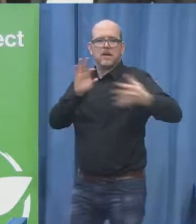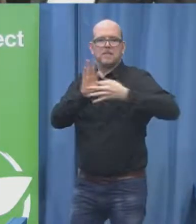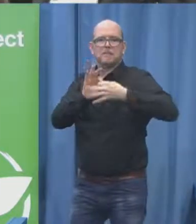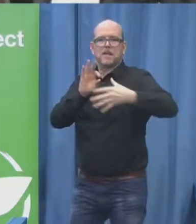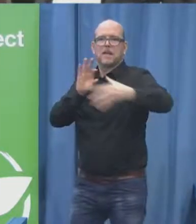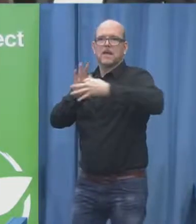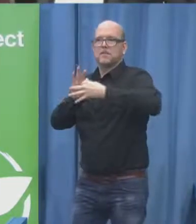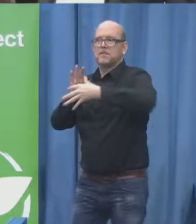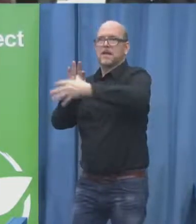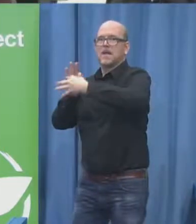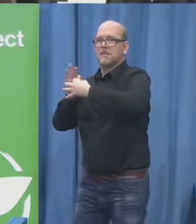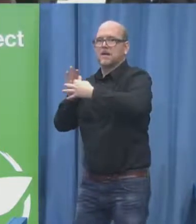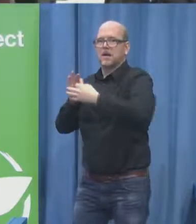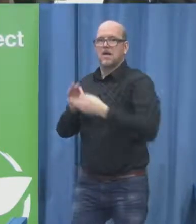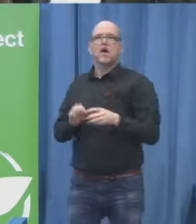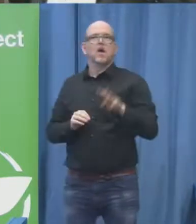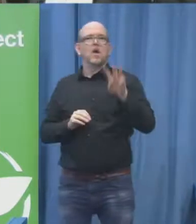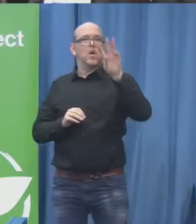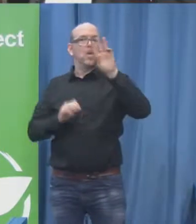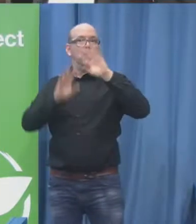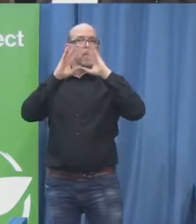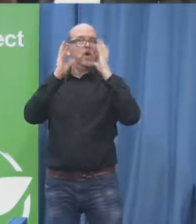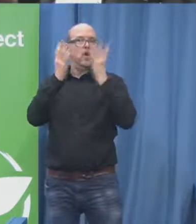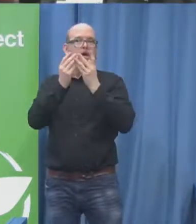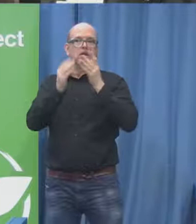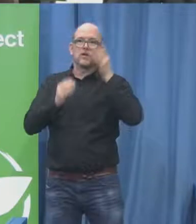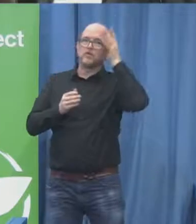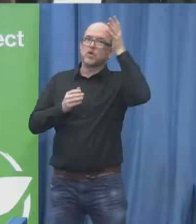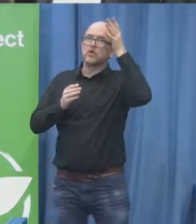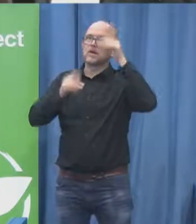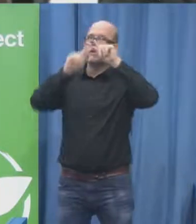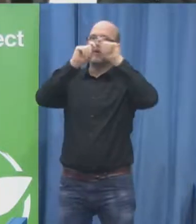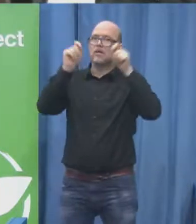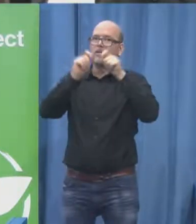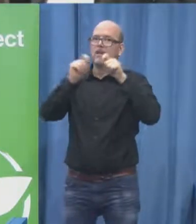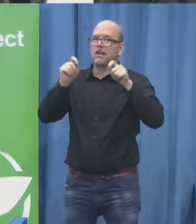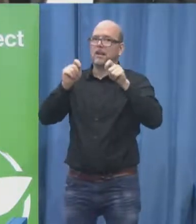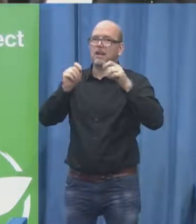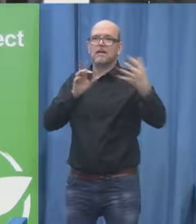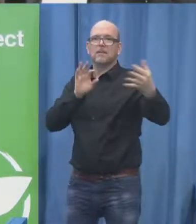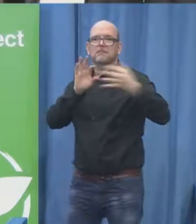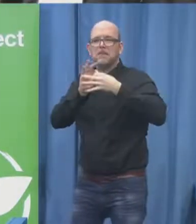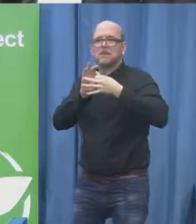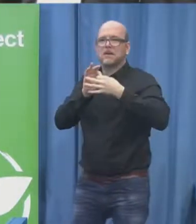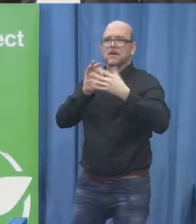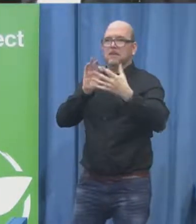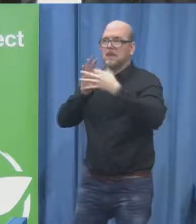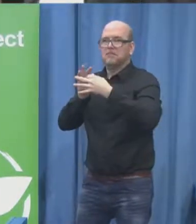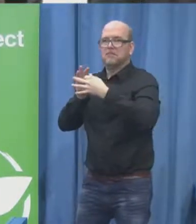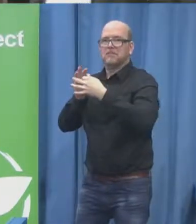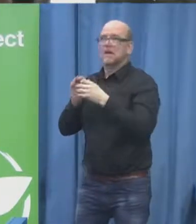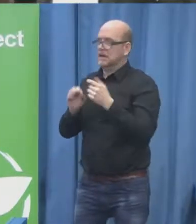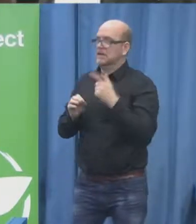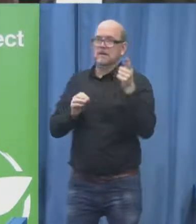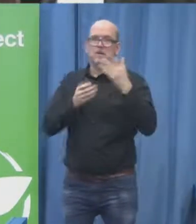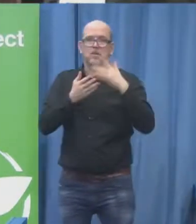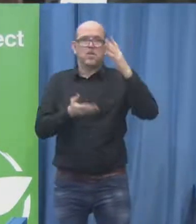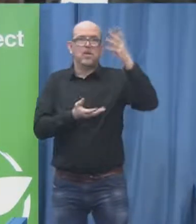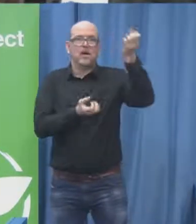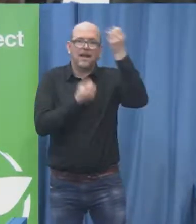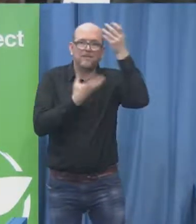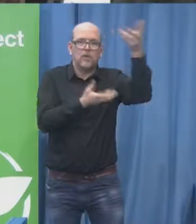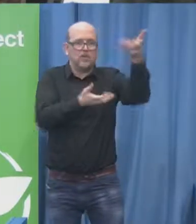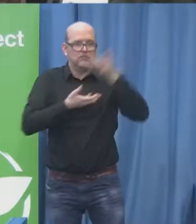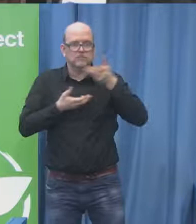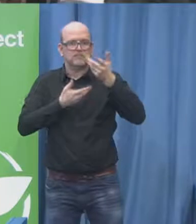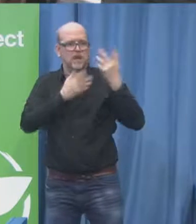the time likewise for us to bring now all activities and research around innovative policies